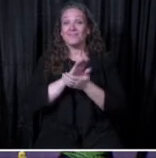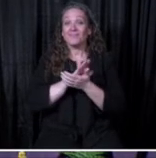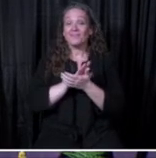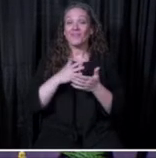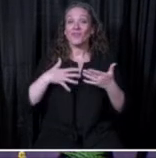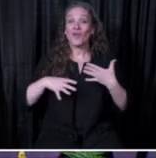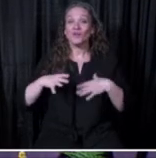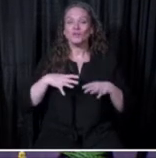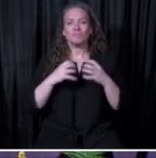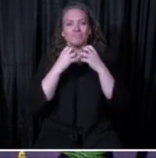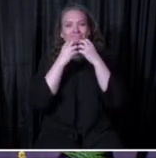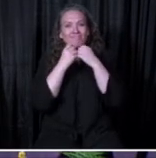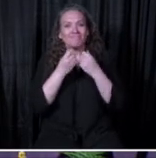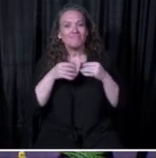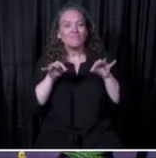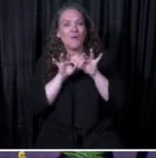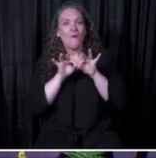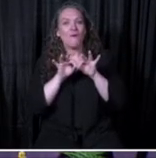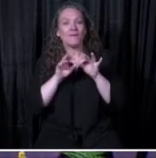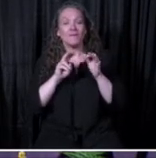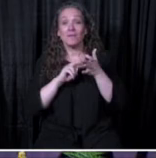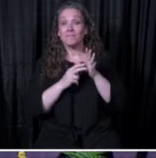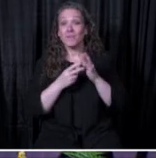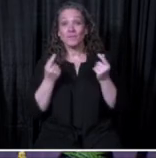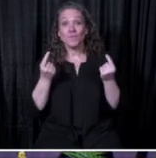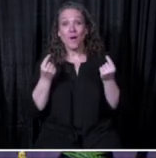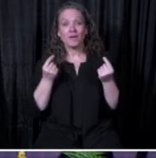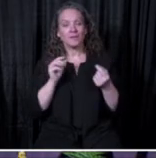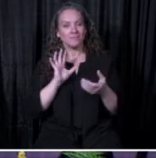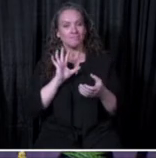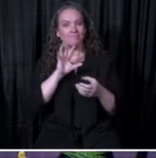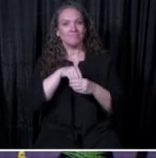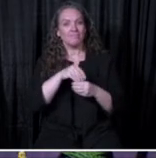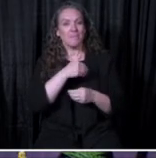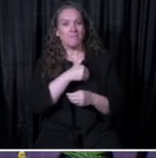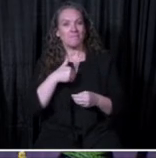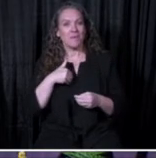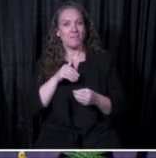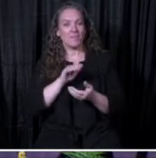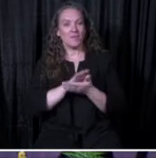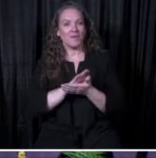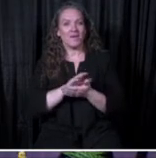for it signifies membership in the academy, the community of scholars.